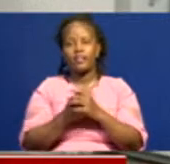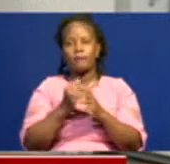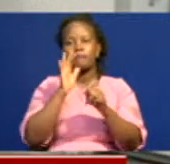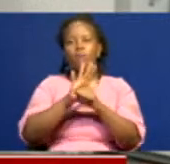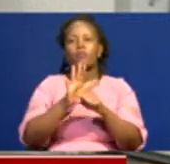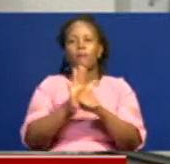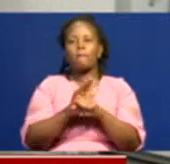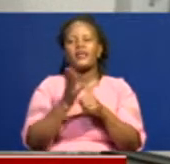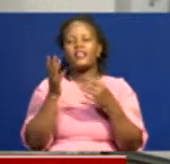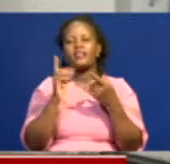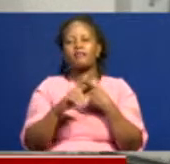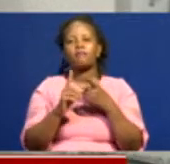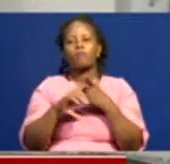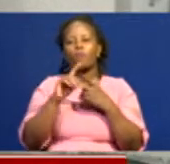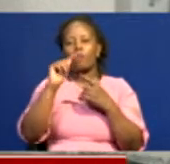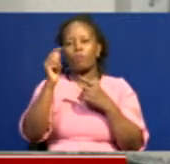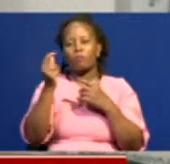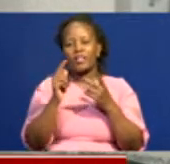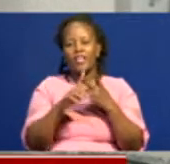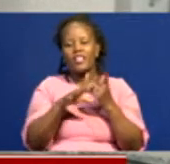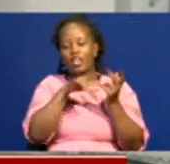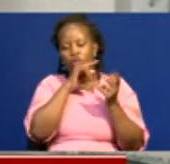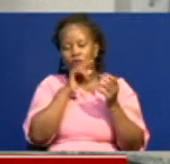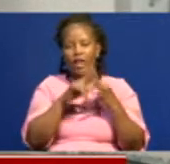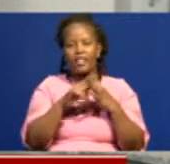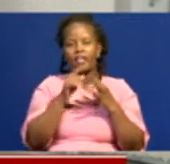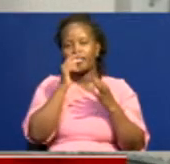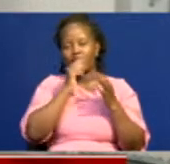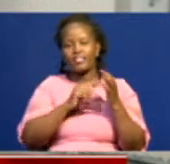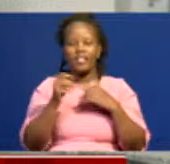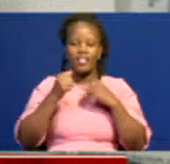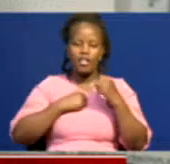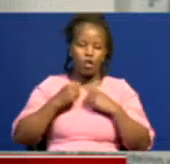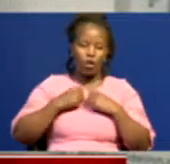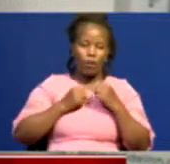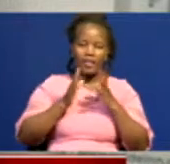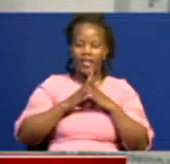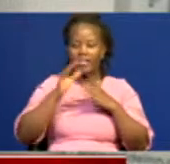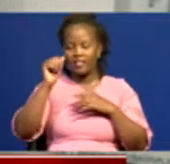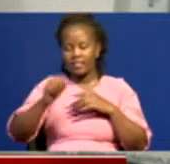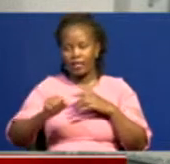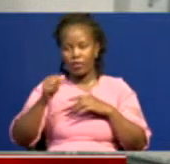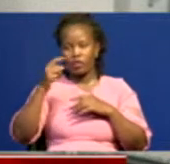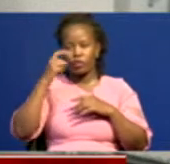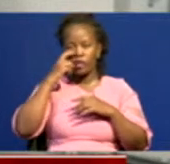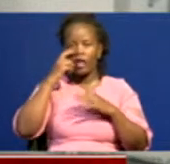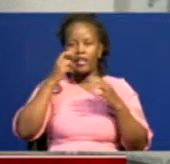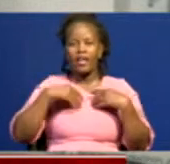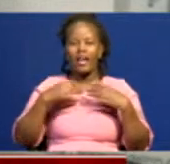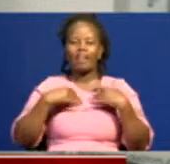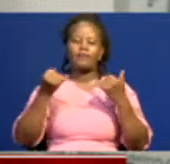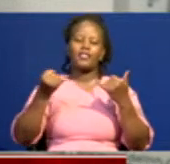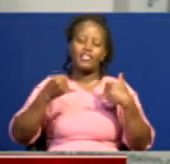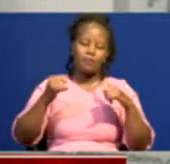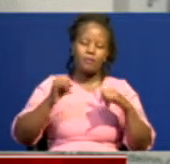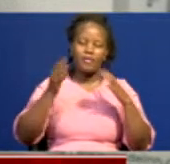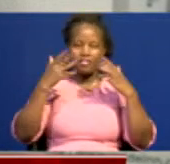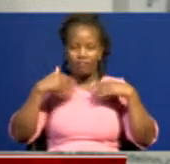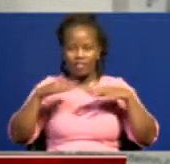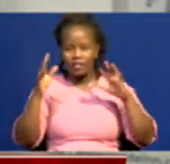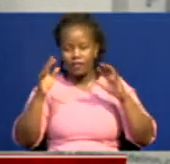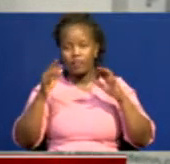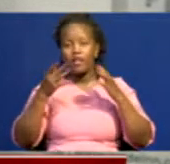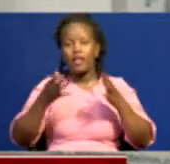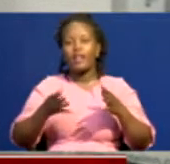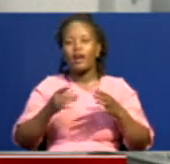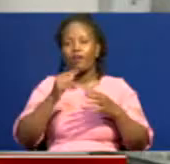Kenya, Uganda, Rwanda and South Sudan, we have been implementing, and already now we have Tanzania is